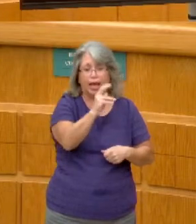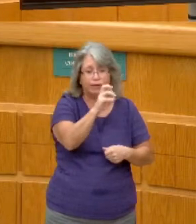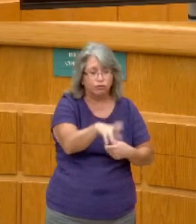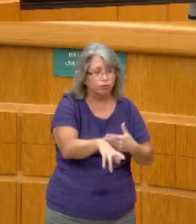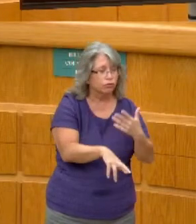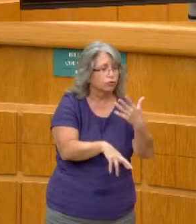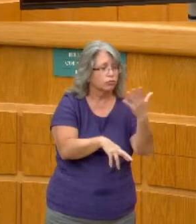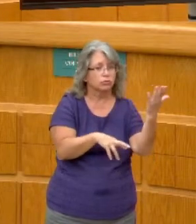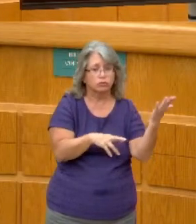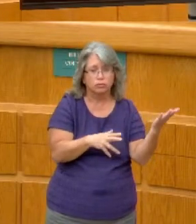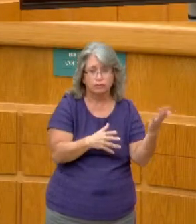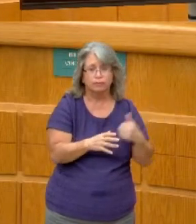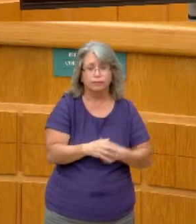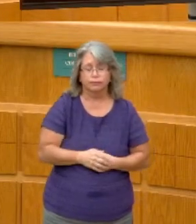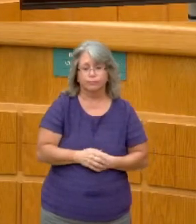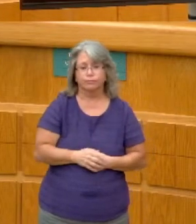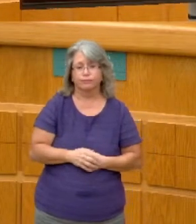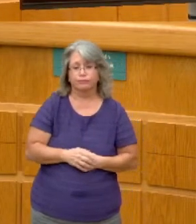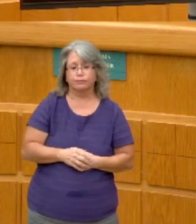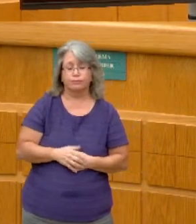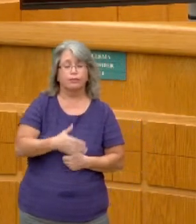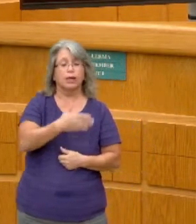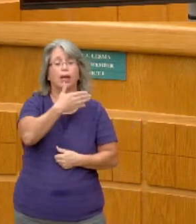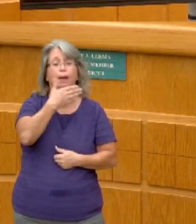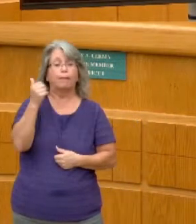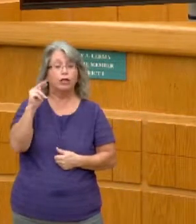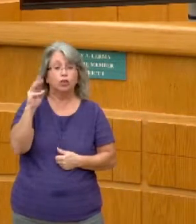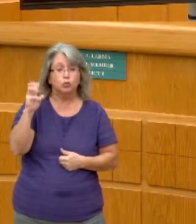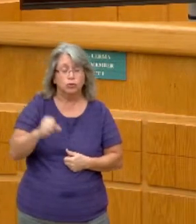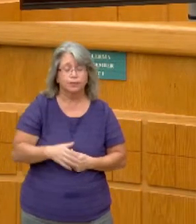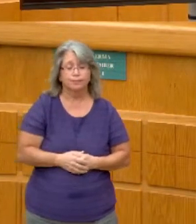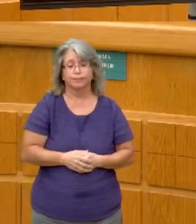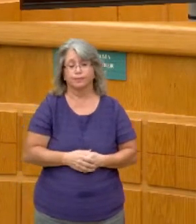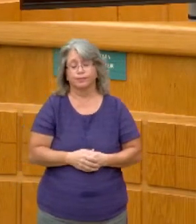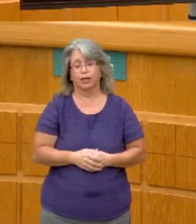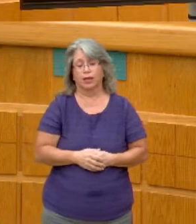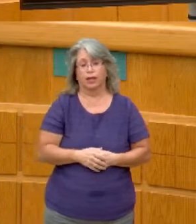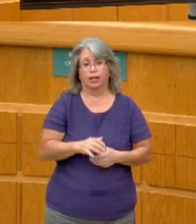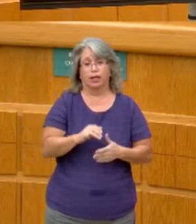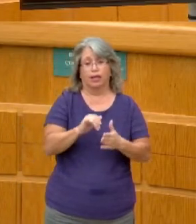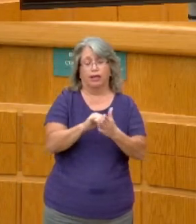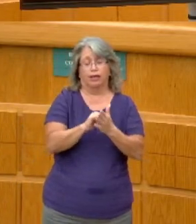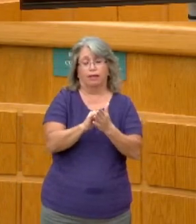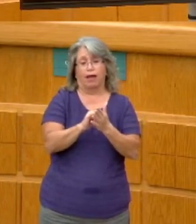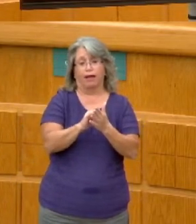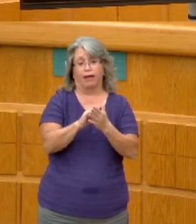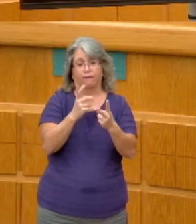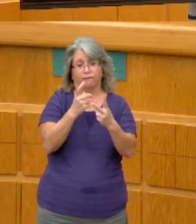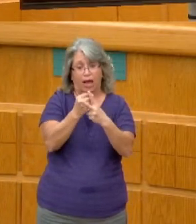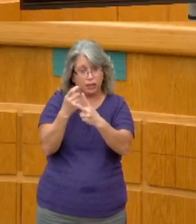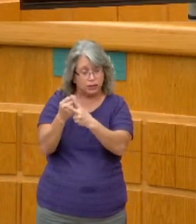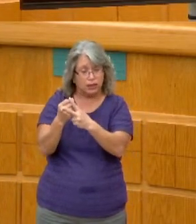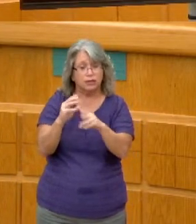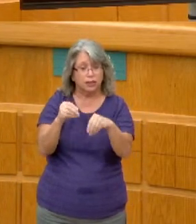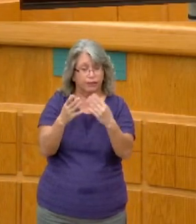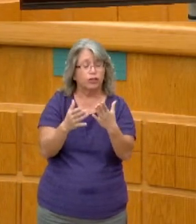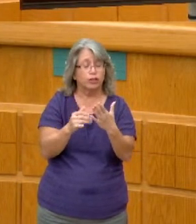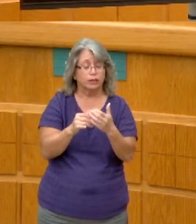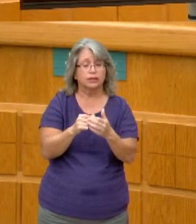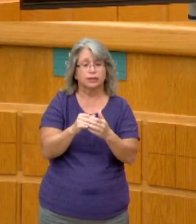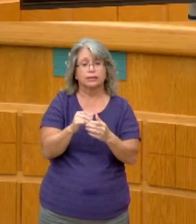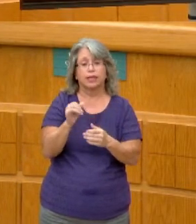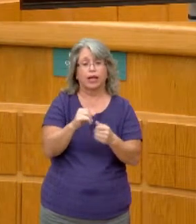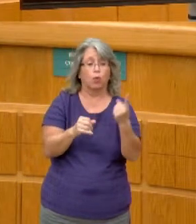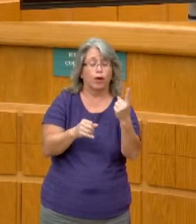even better news for me today is that the increase in vaccine delivery is that 1-2 punch. And in recent weeks, we've seen more